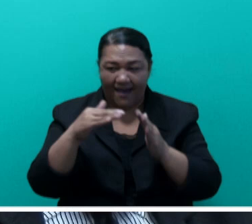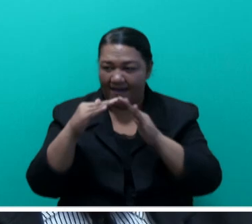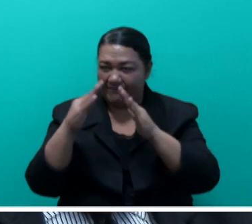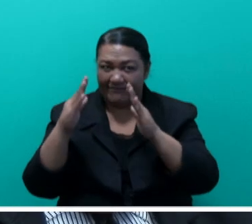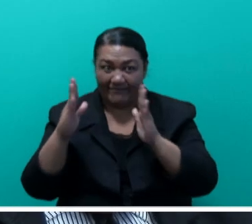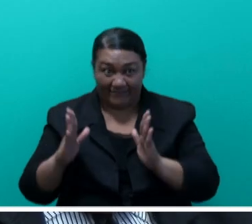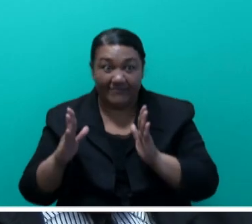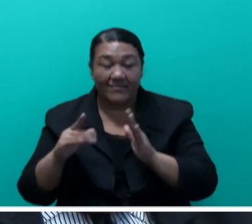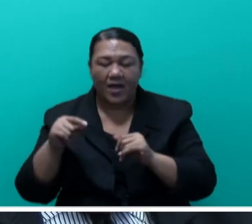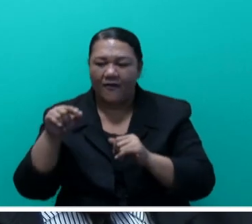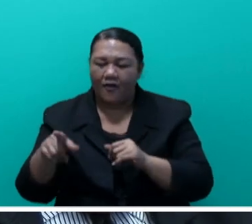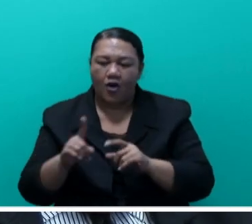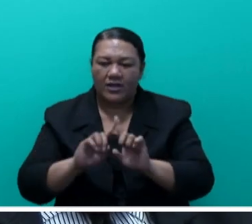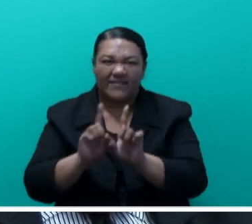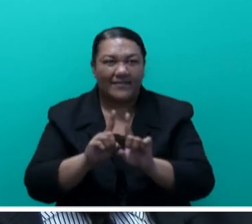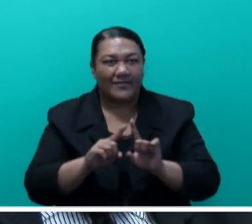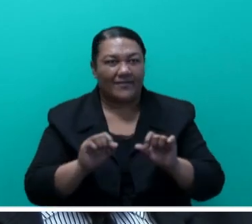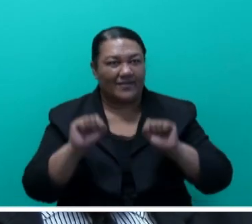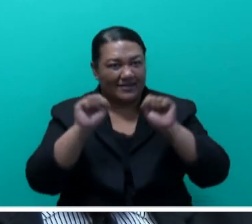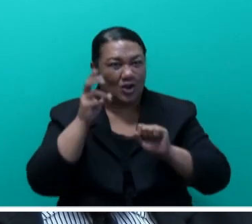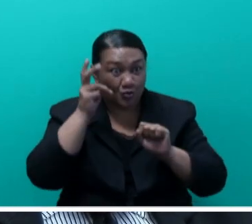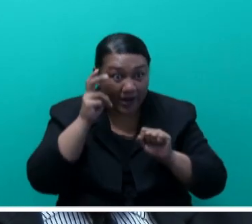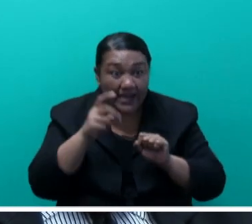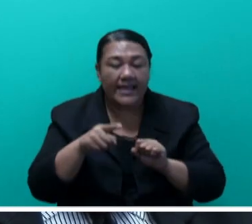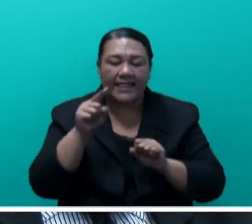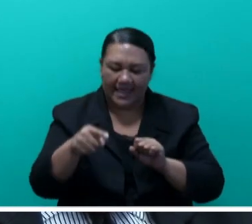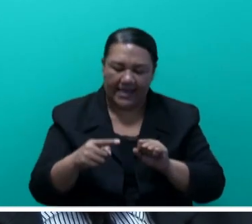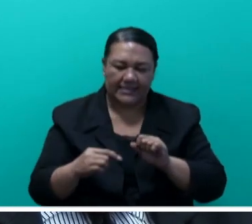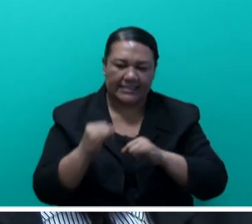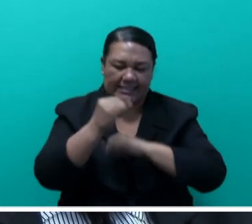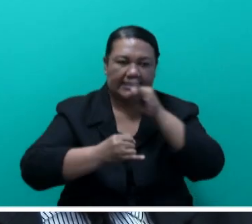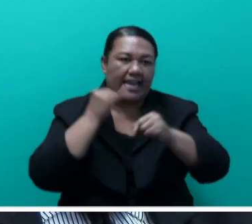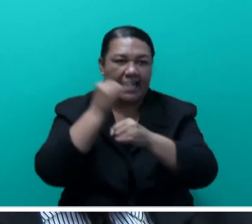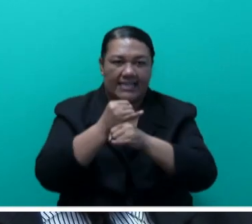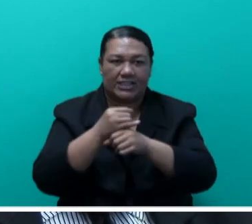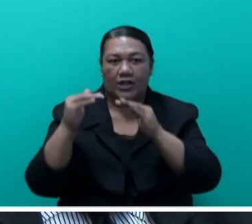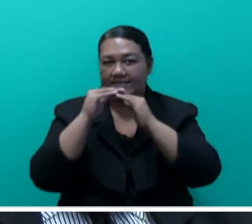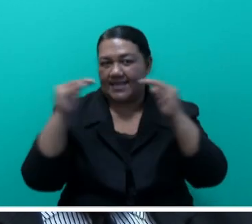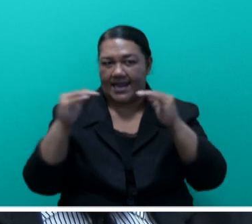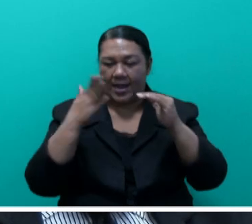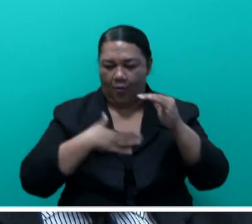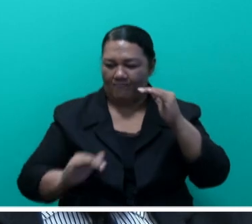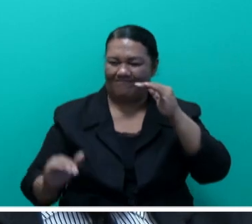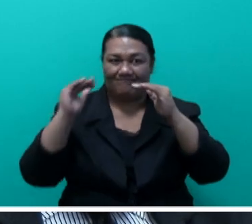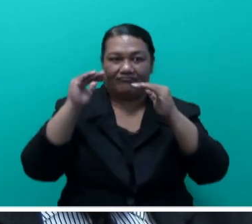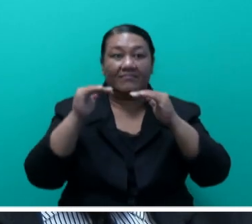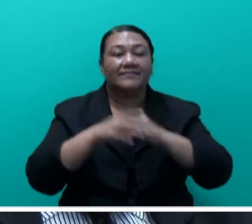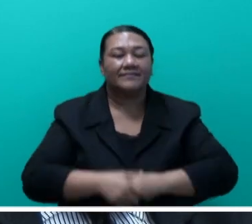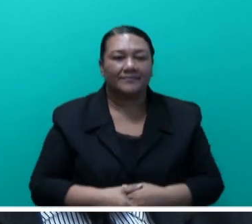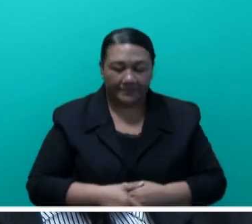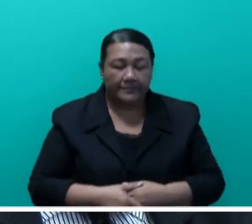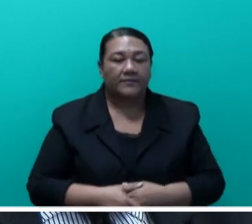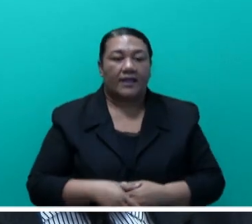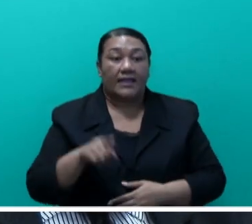existing facilities to meet international standards. These investments will not only benefit our athletes, but